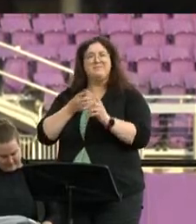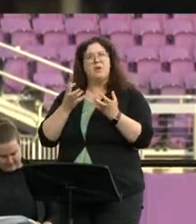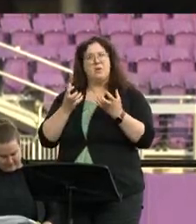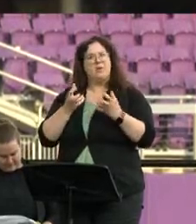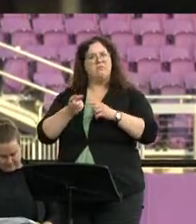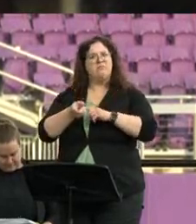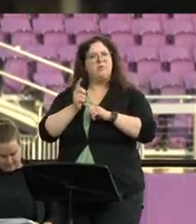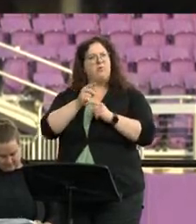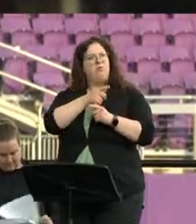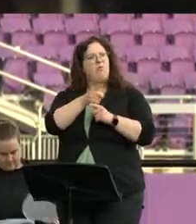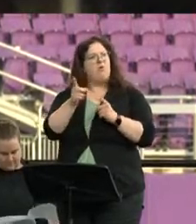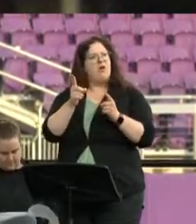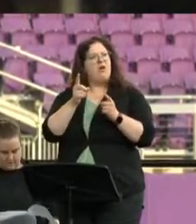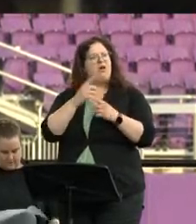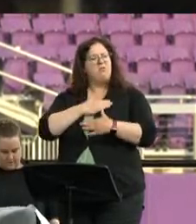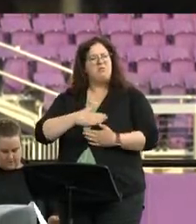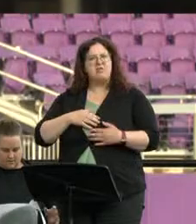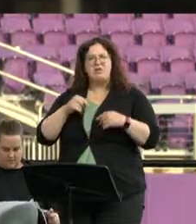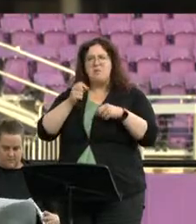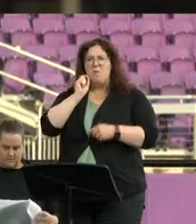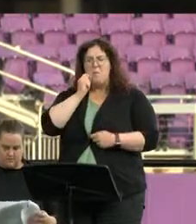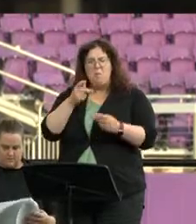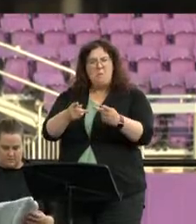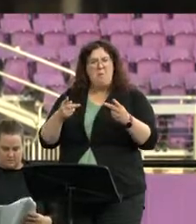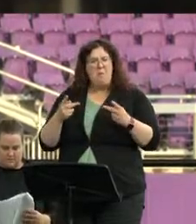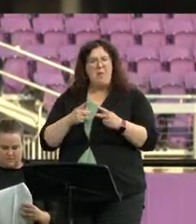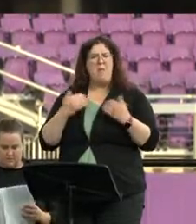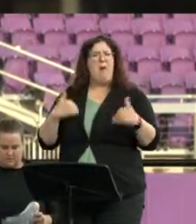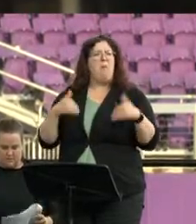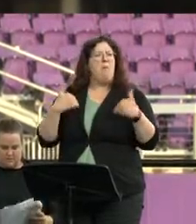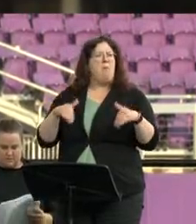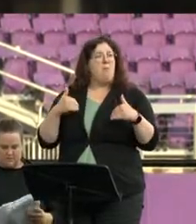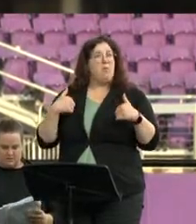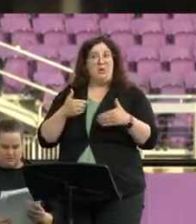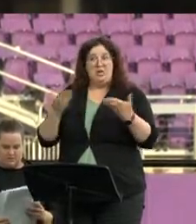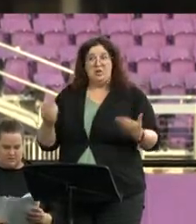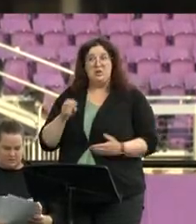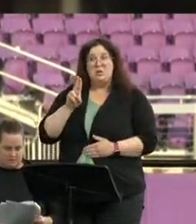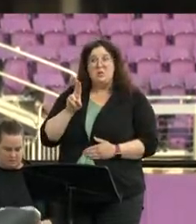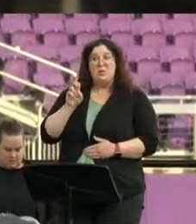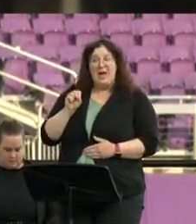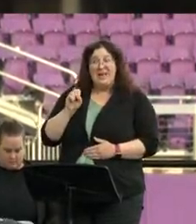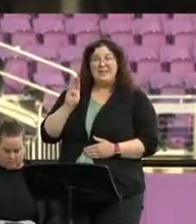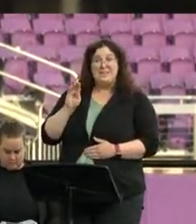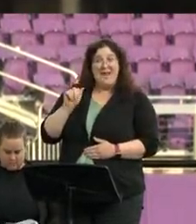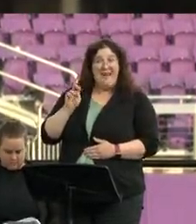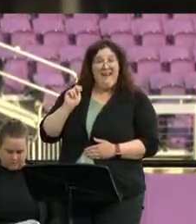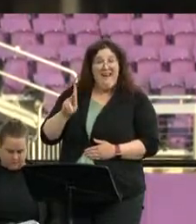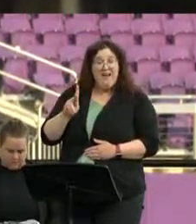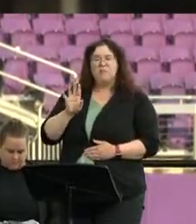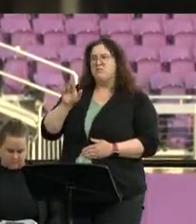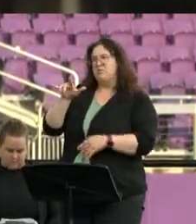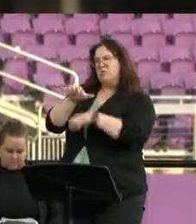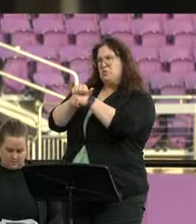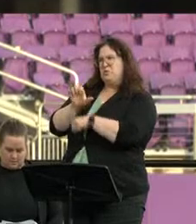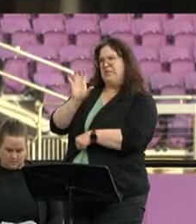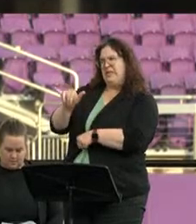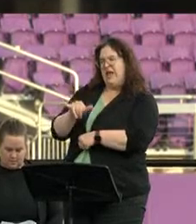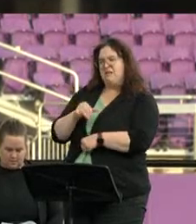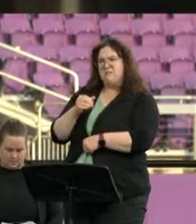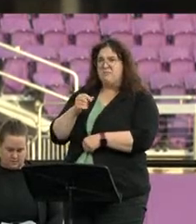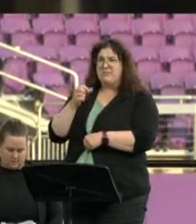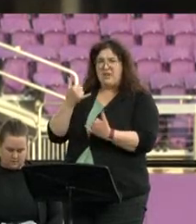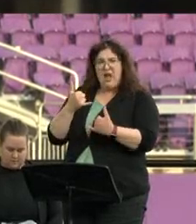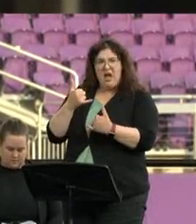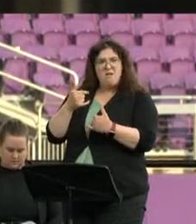moment to appreciate how cool this place is? It is crazy we're standing here at US Bank. We'll get used to it. With 4 years